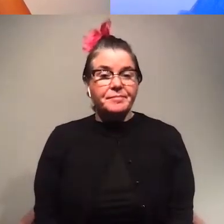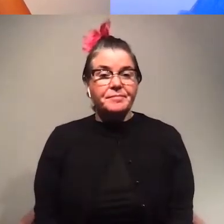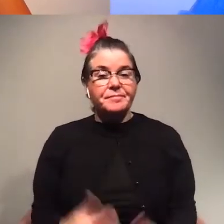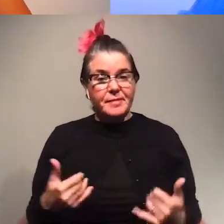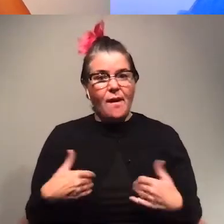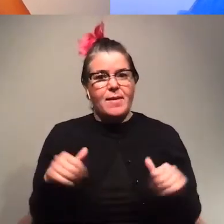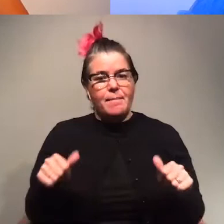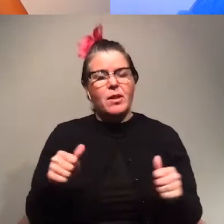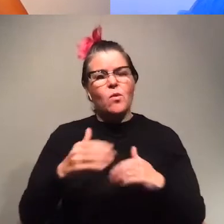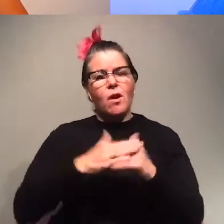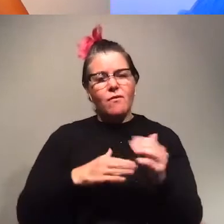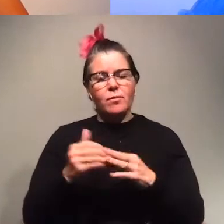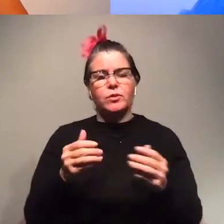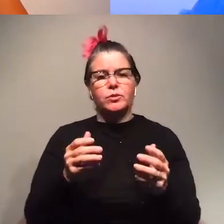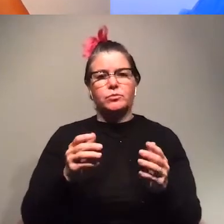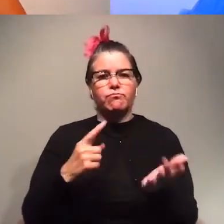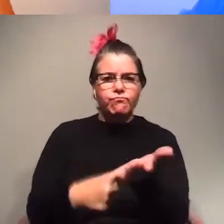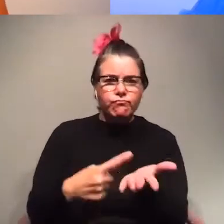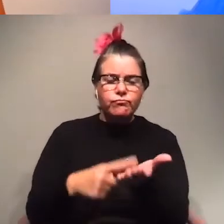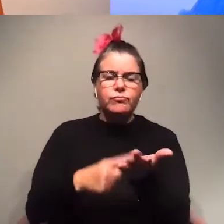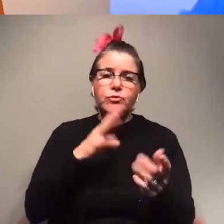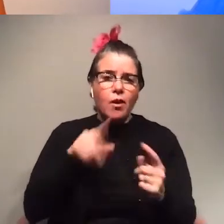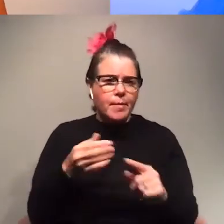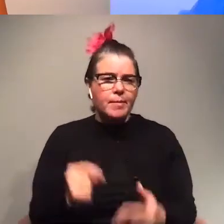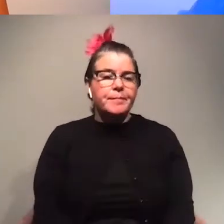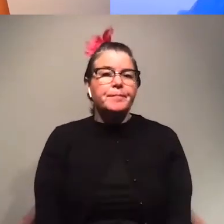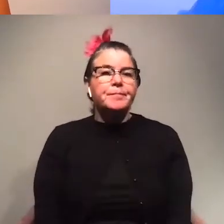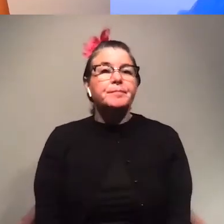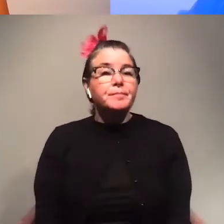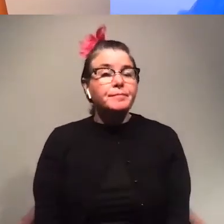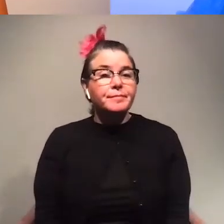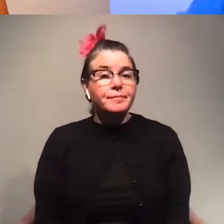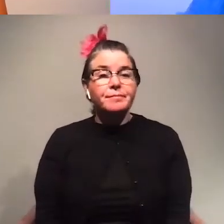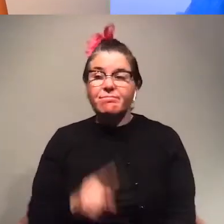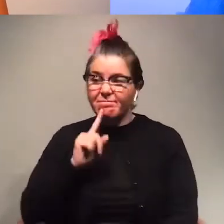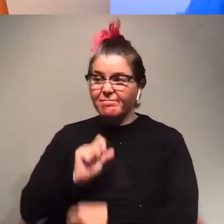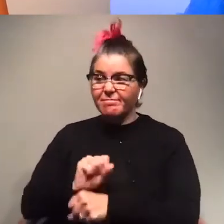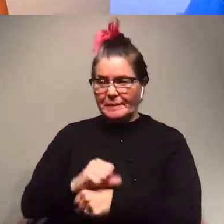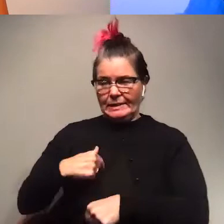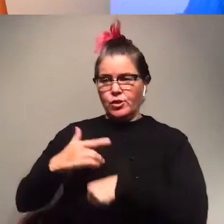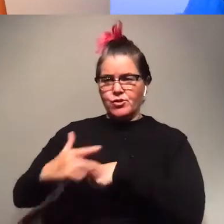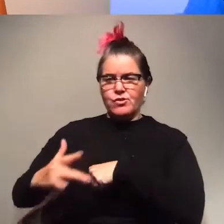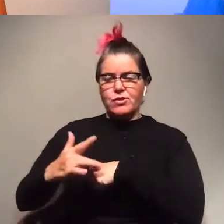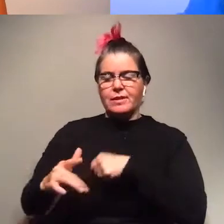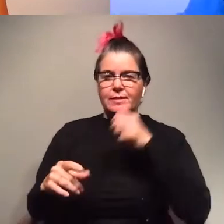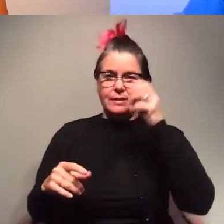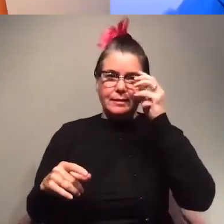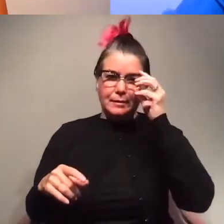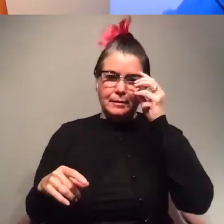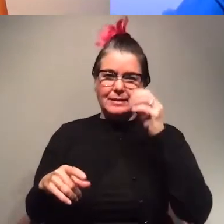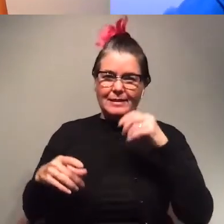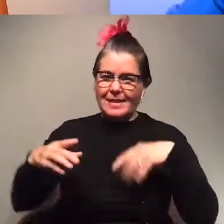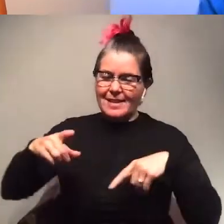about it or feel comfortable to talk about it. No, that's true. I'm in the early, like, can't talk about it